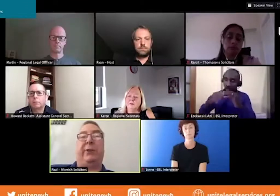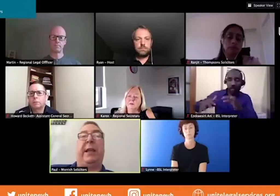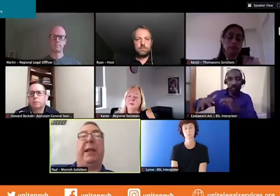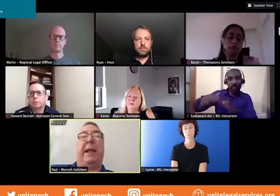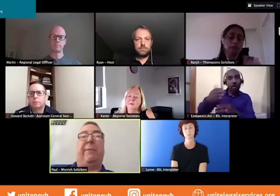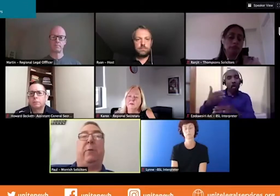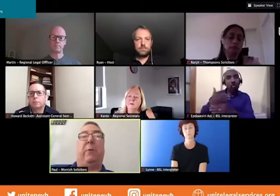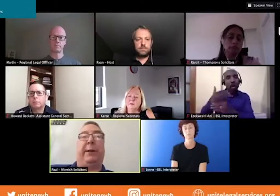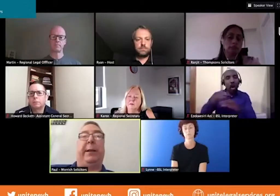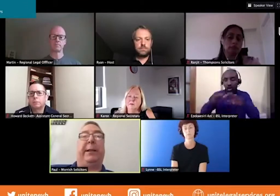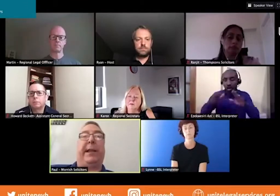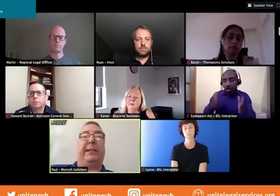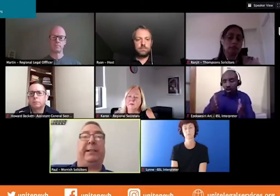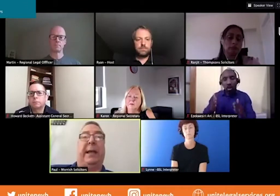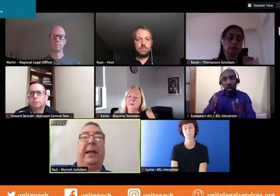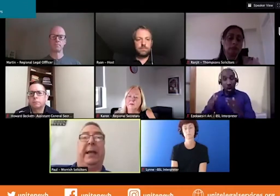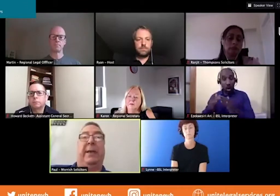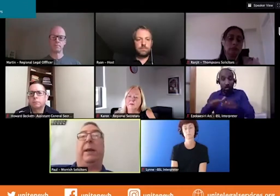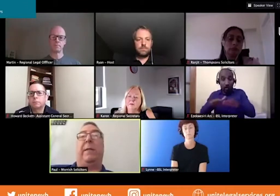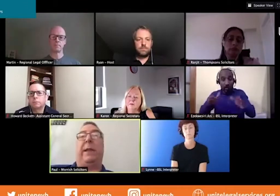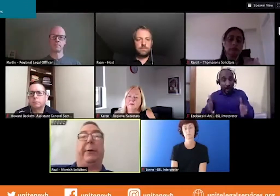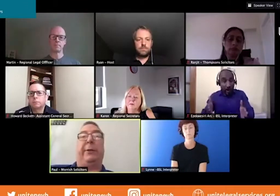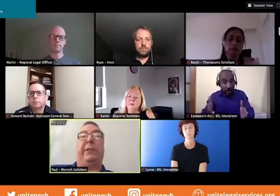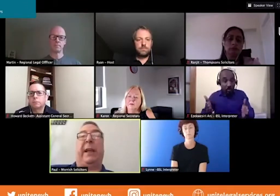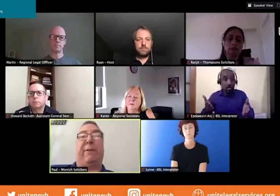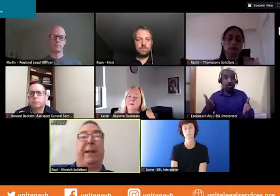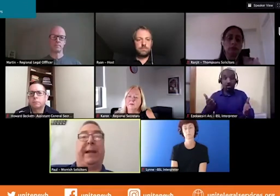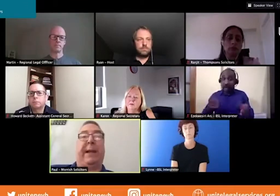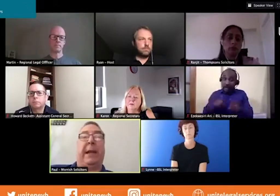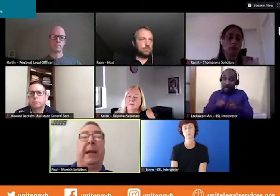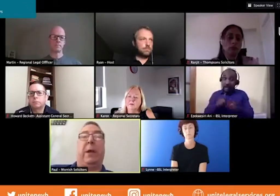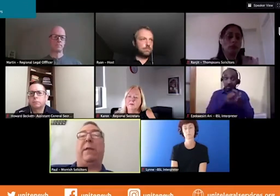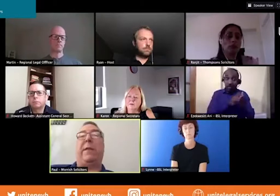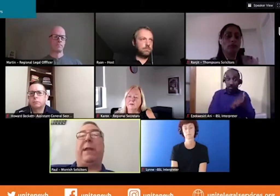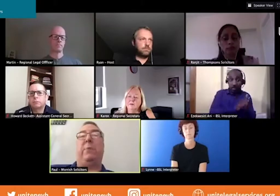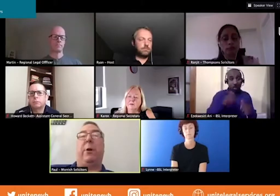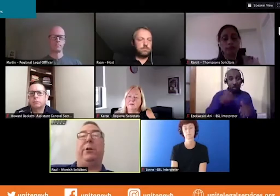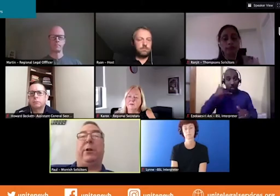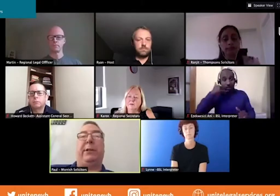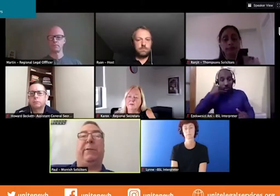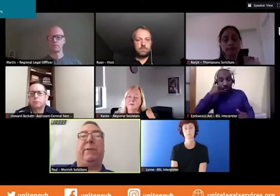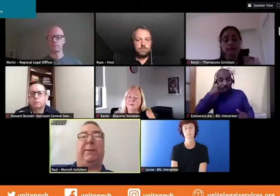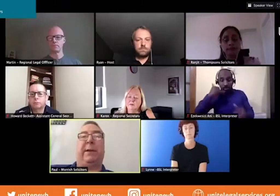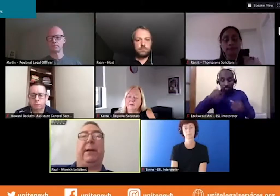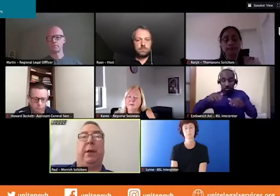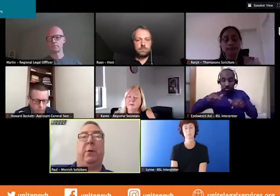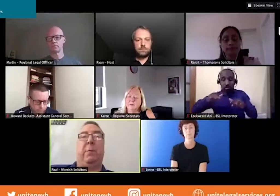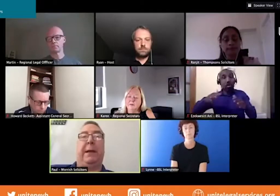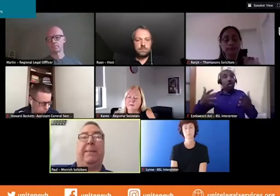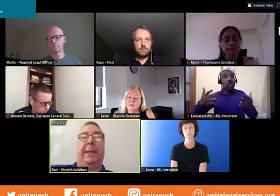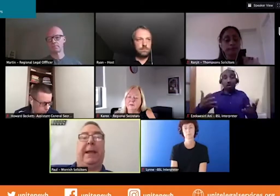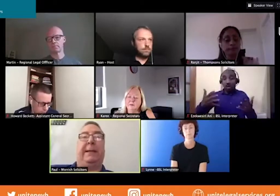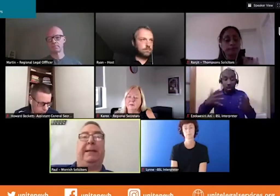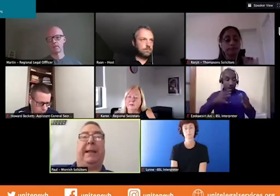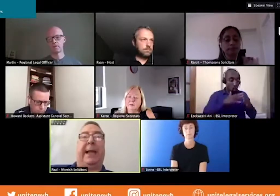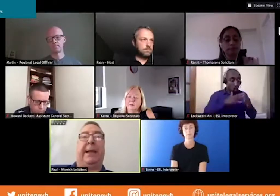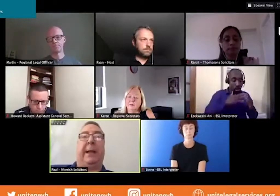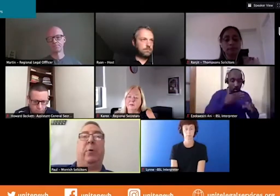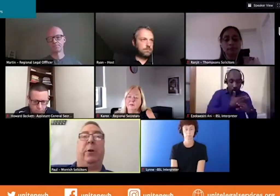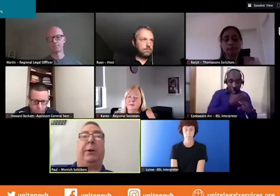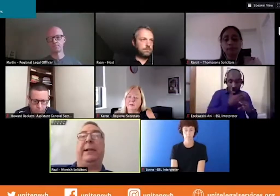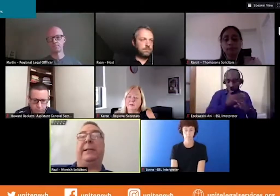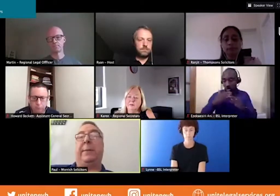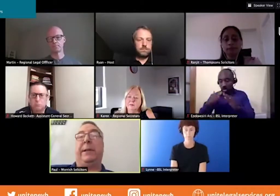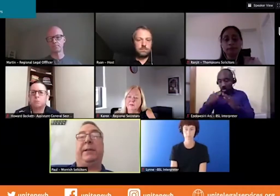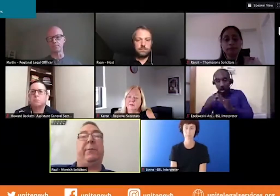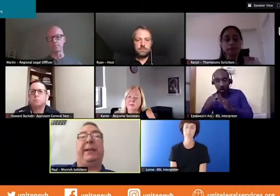workstation, if they're working at a desk, the way that they use telephony, whether they can work just as effectively at home as they can at work.